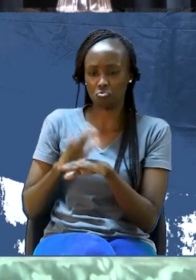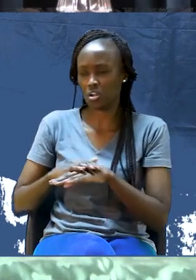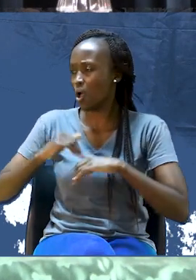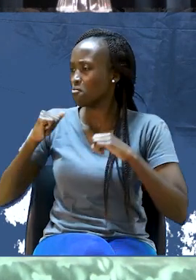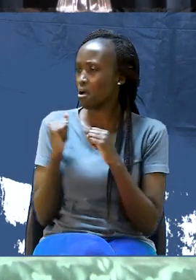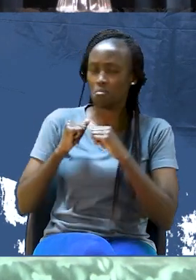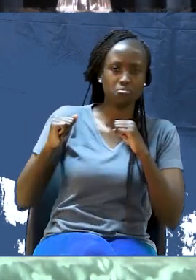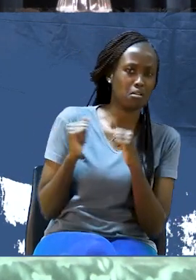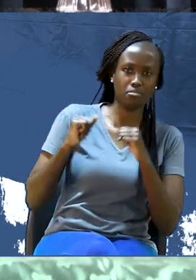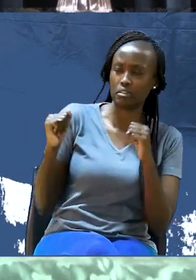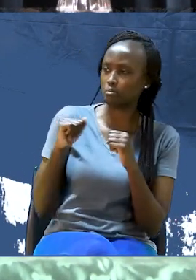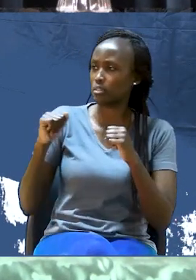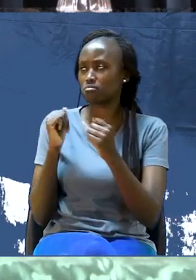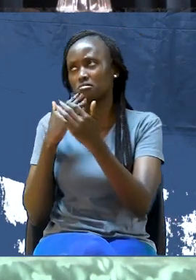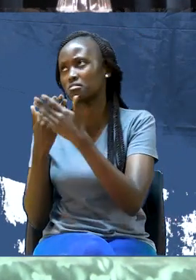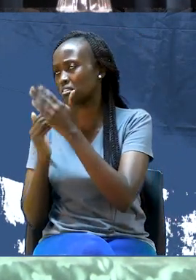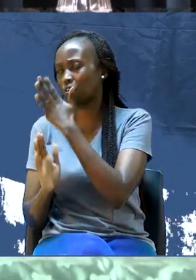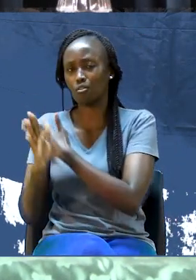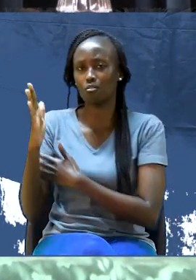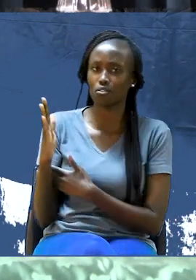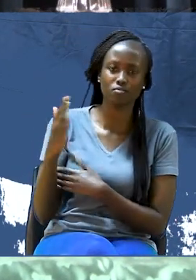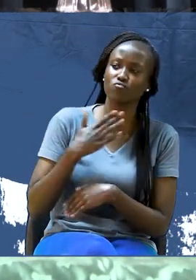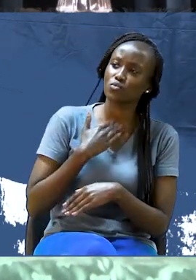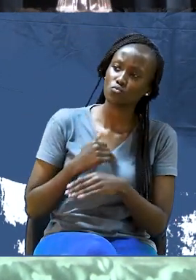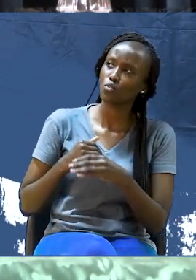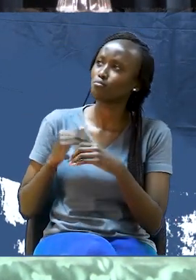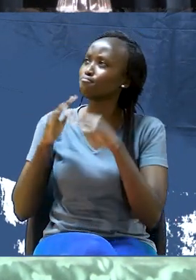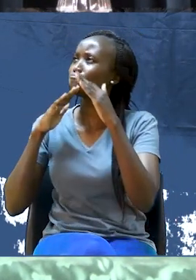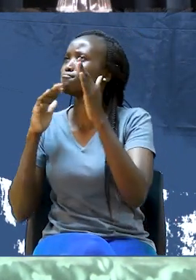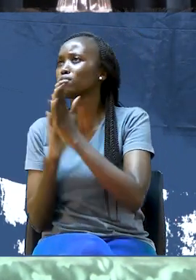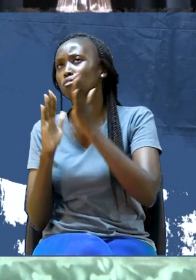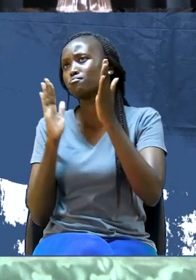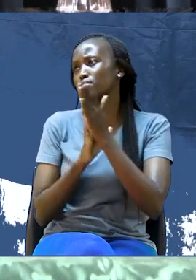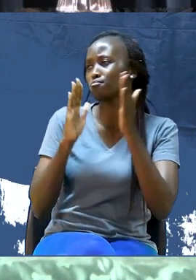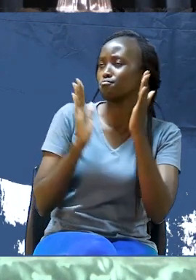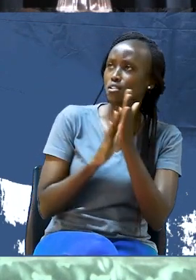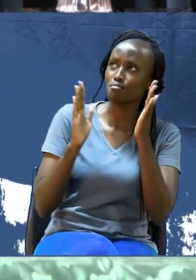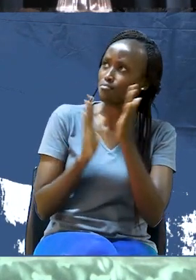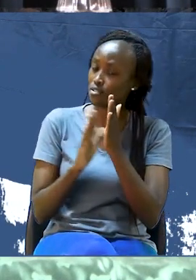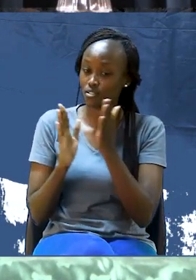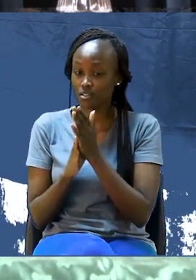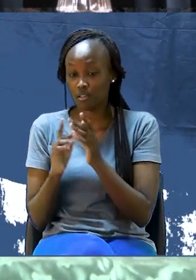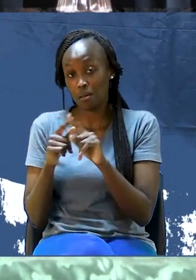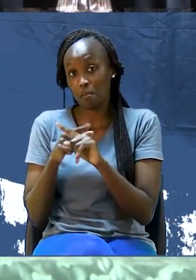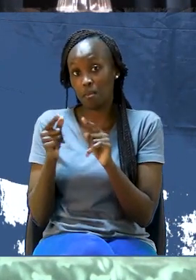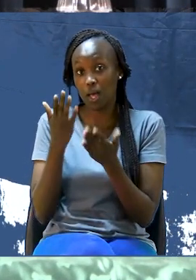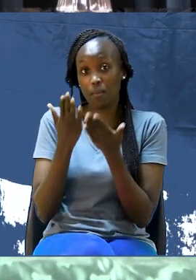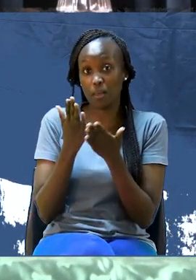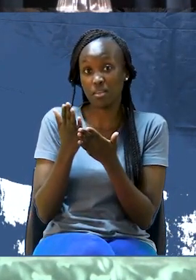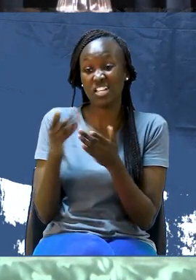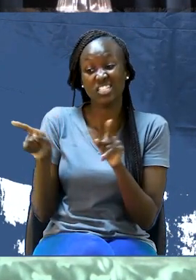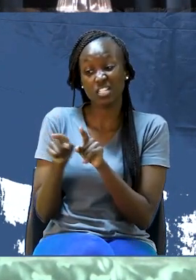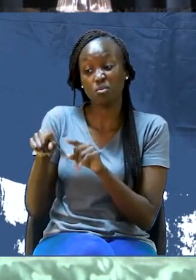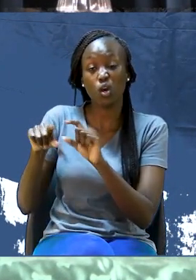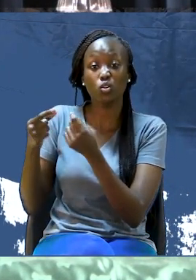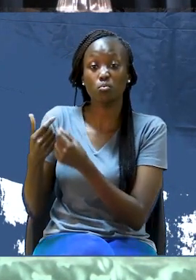had a fruitful week and they're grateful to God and just longing to burst out in songs of praise and thanksgiving. Another person would come having